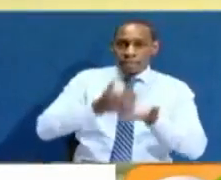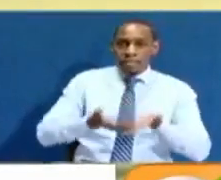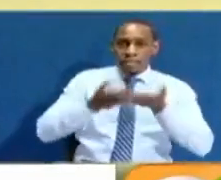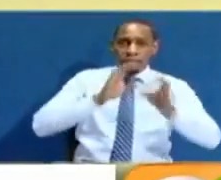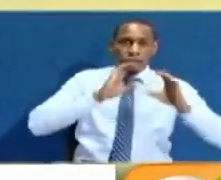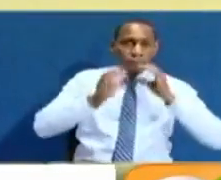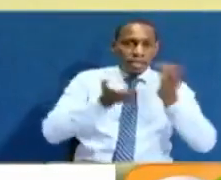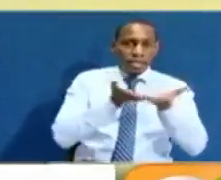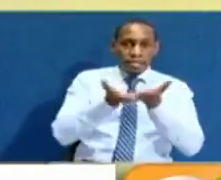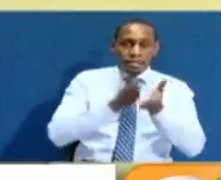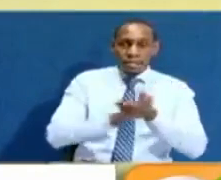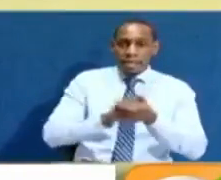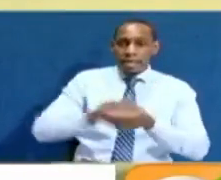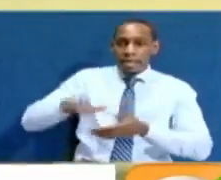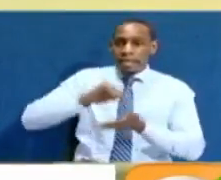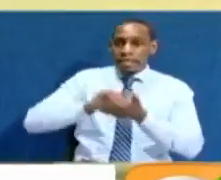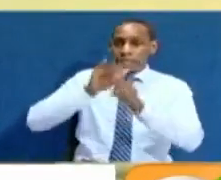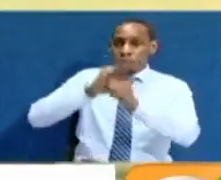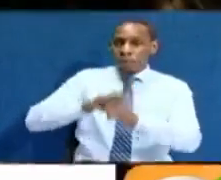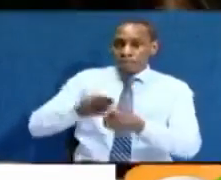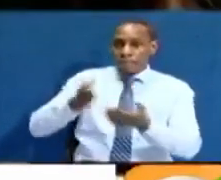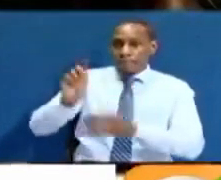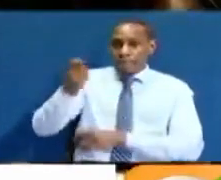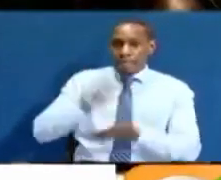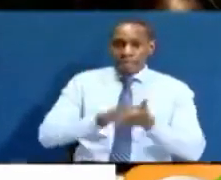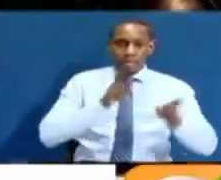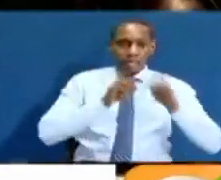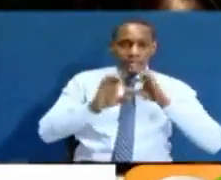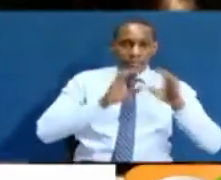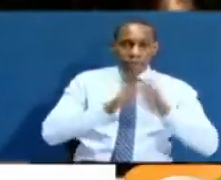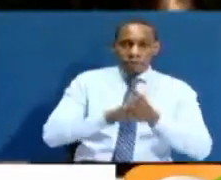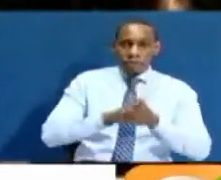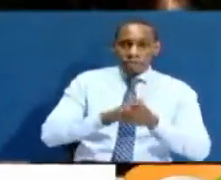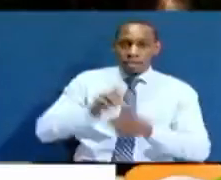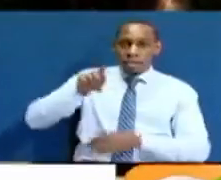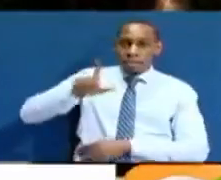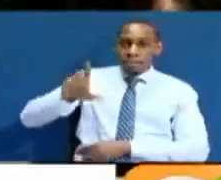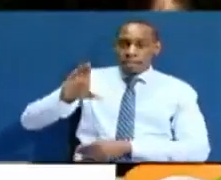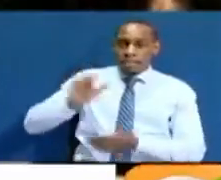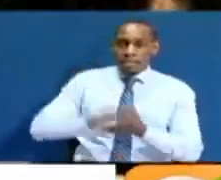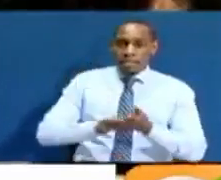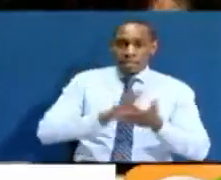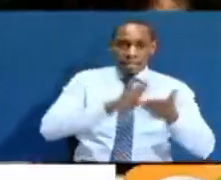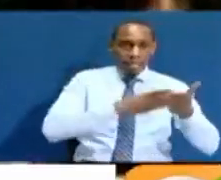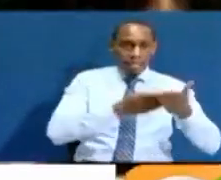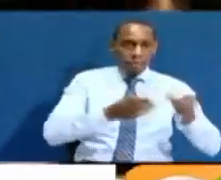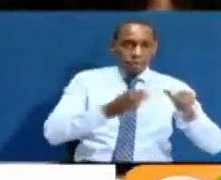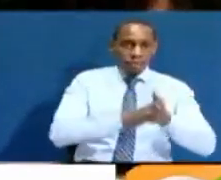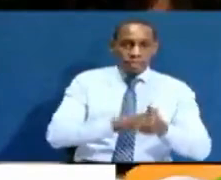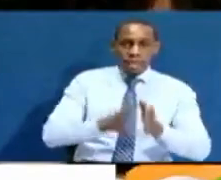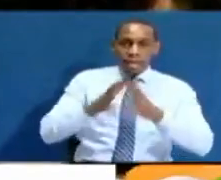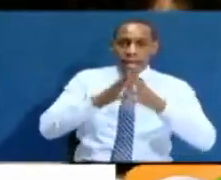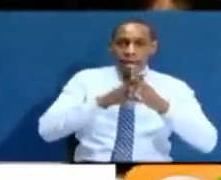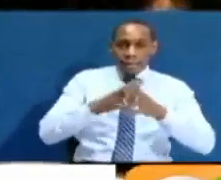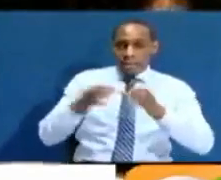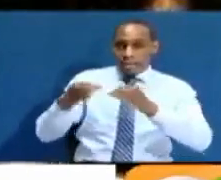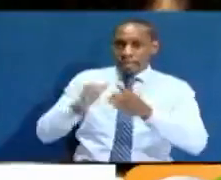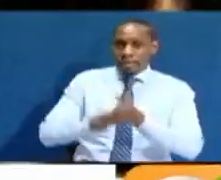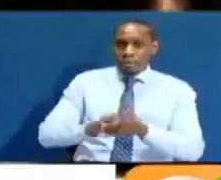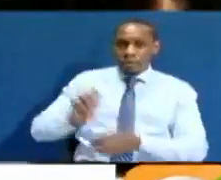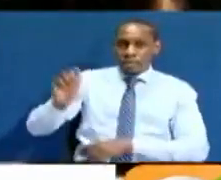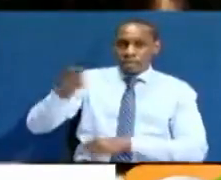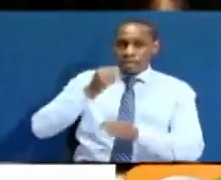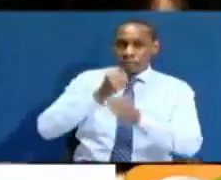communication services to underserved areas in Kenya. Safaricom PLC, Airtel Networks Limited, American Towers Company,